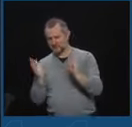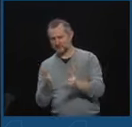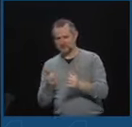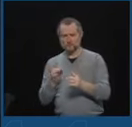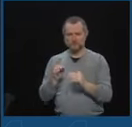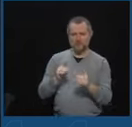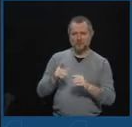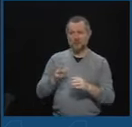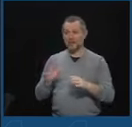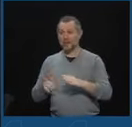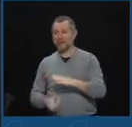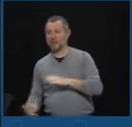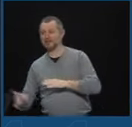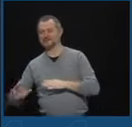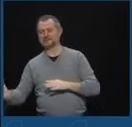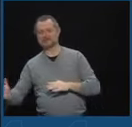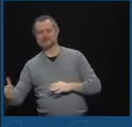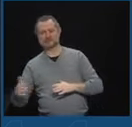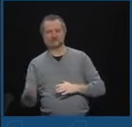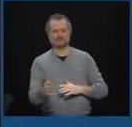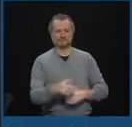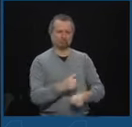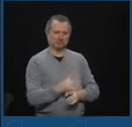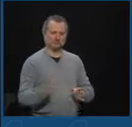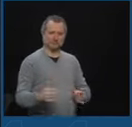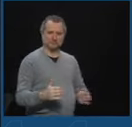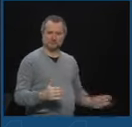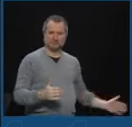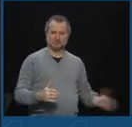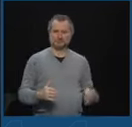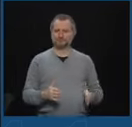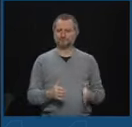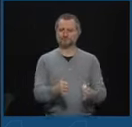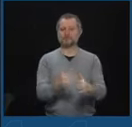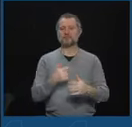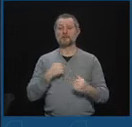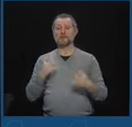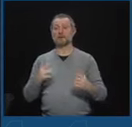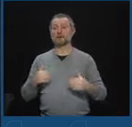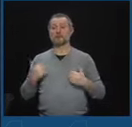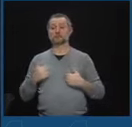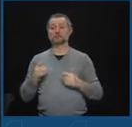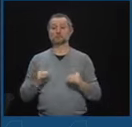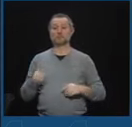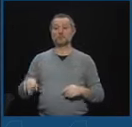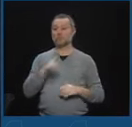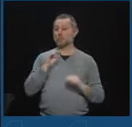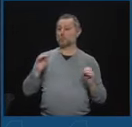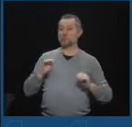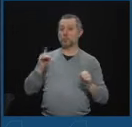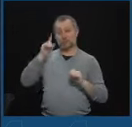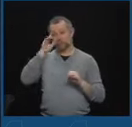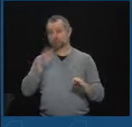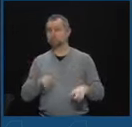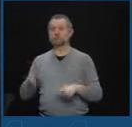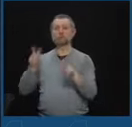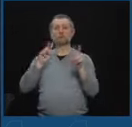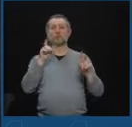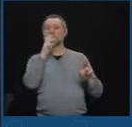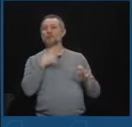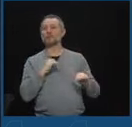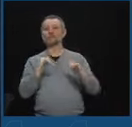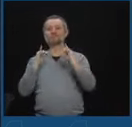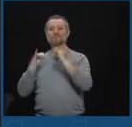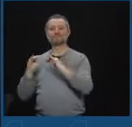young people in particular, who many grow up in a neighborhood where they don't see a role model that's been successful. They only know